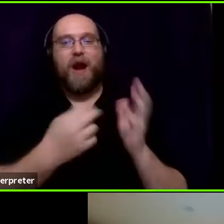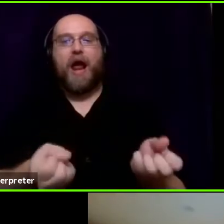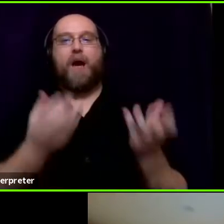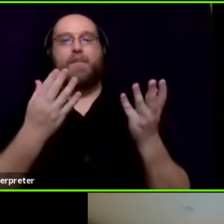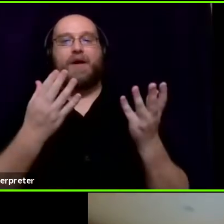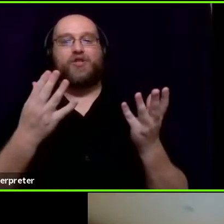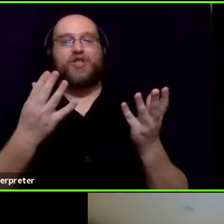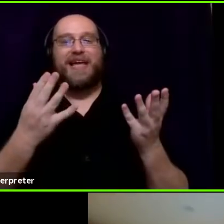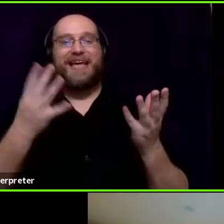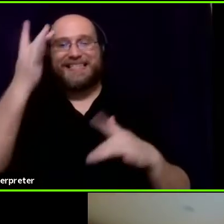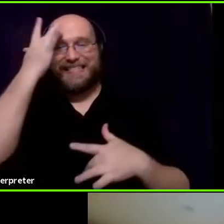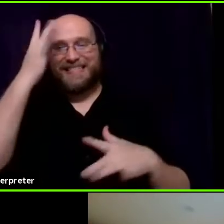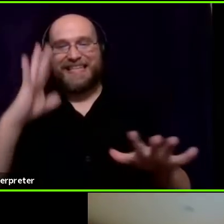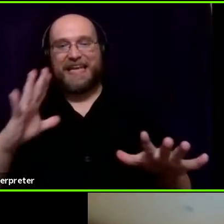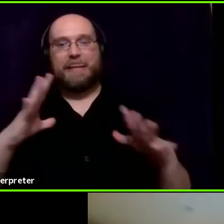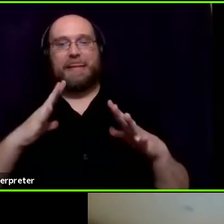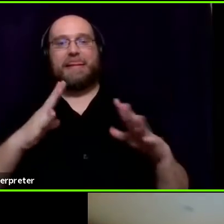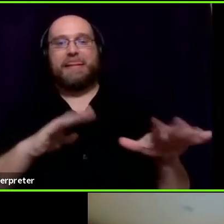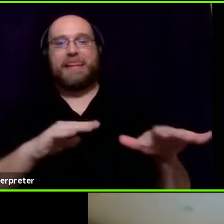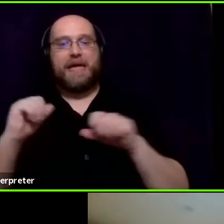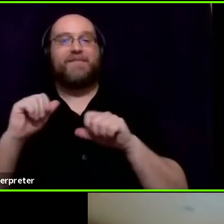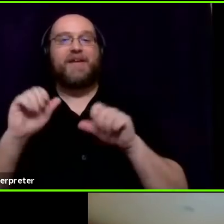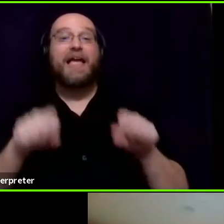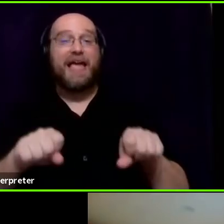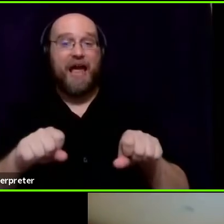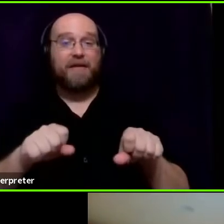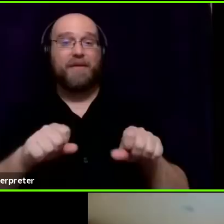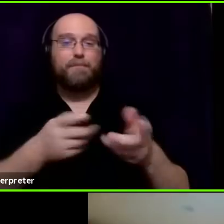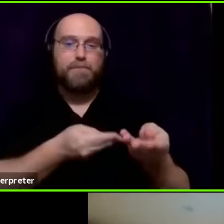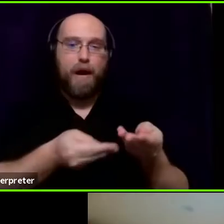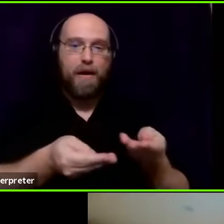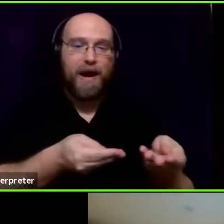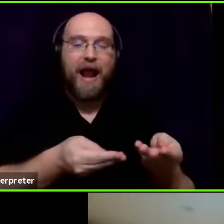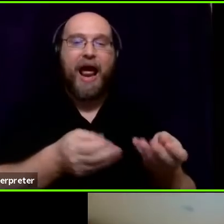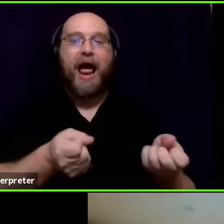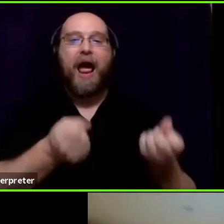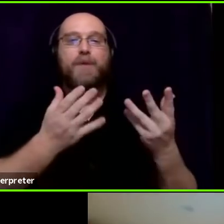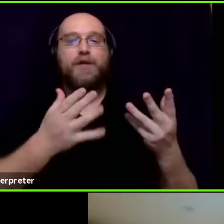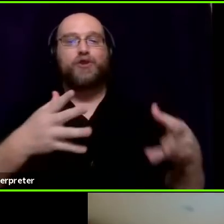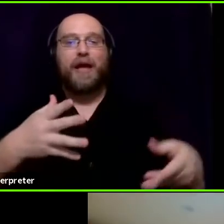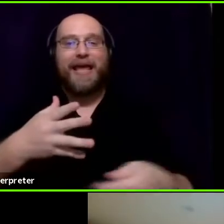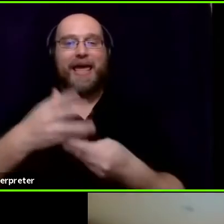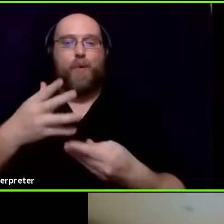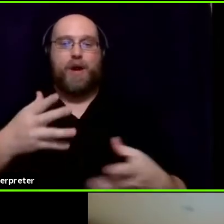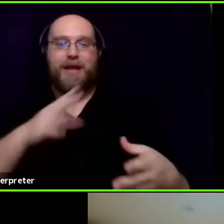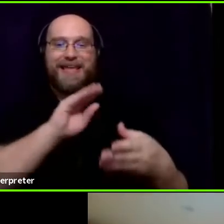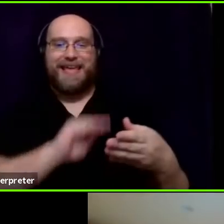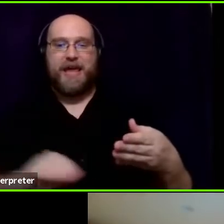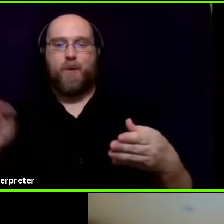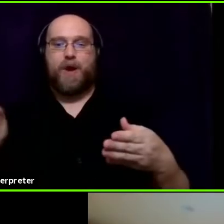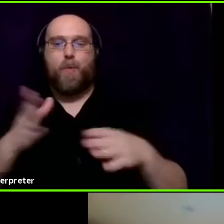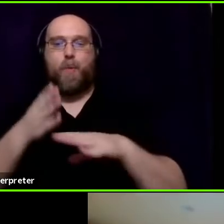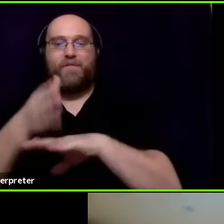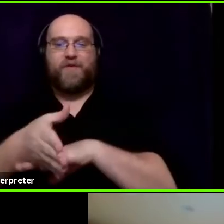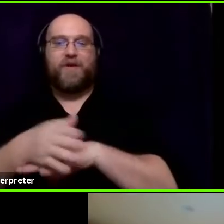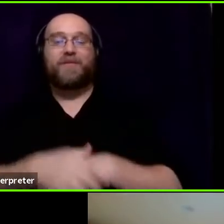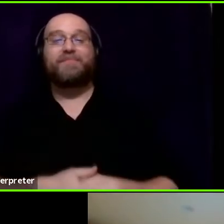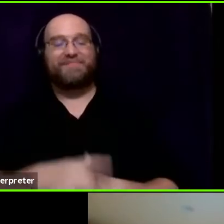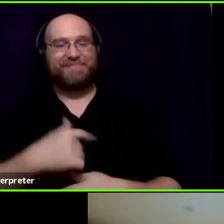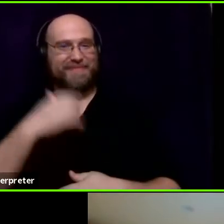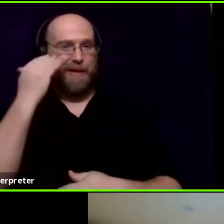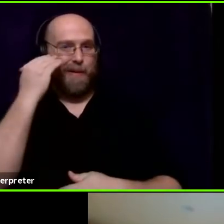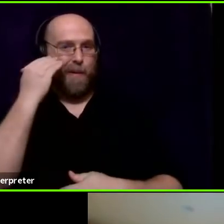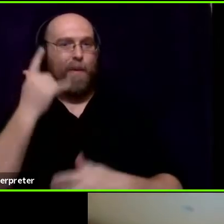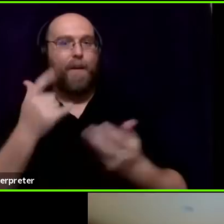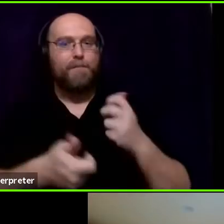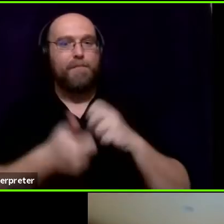and how much we can carry over. What I do know is that most of the agreements that I